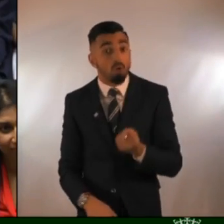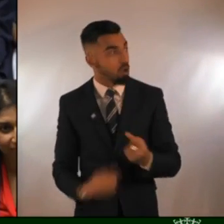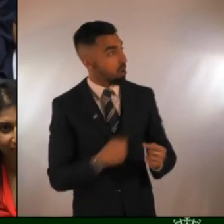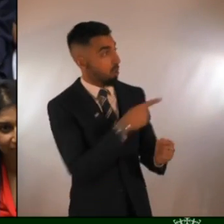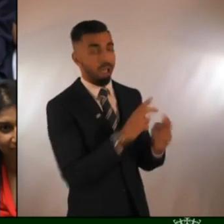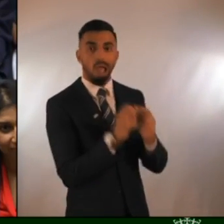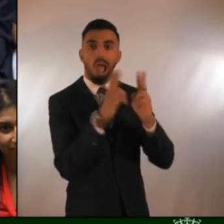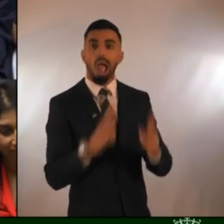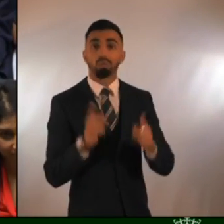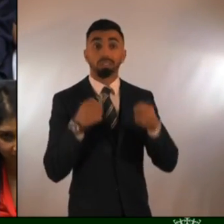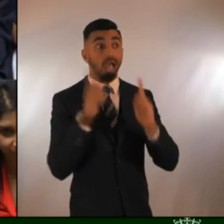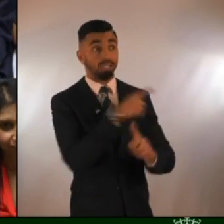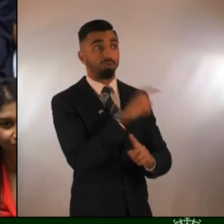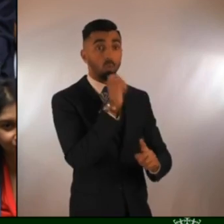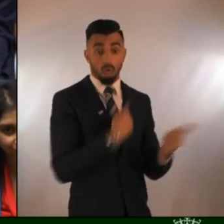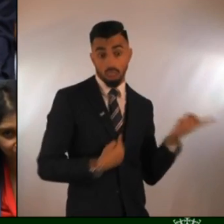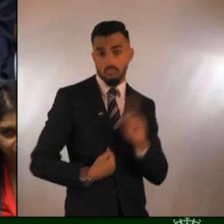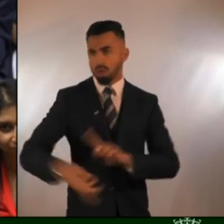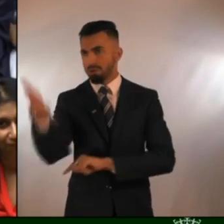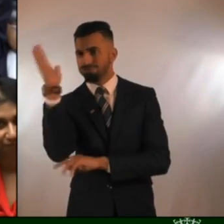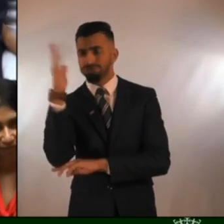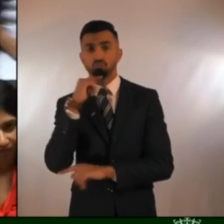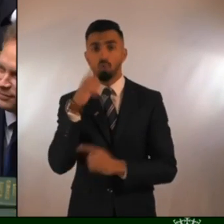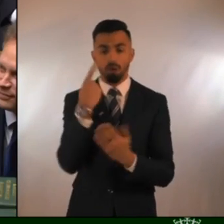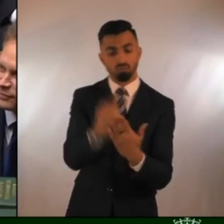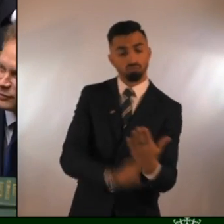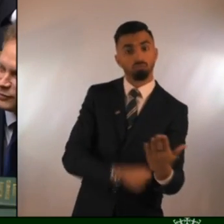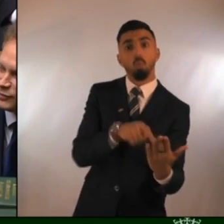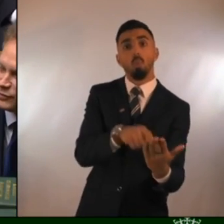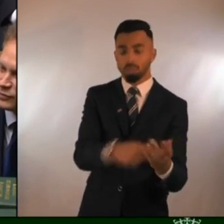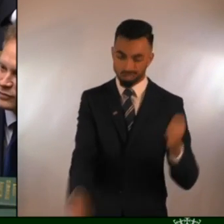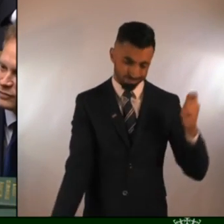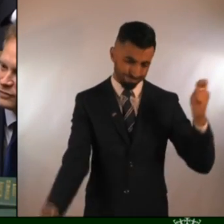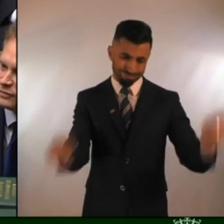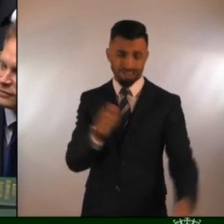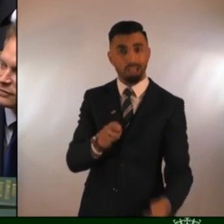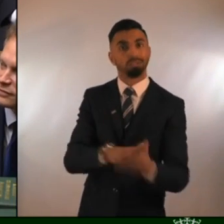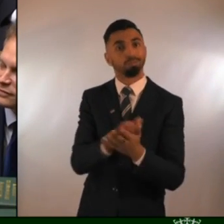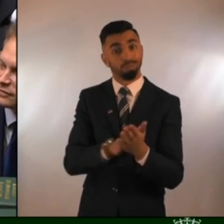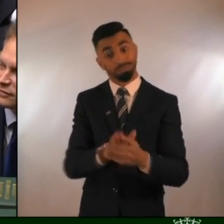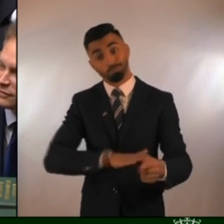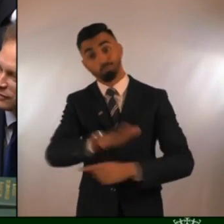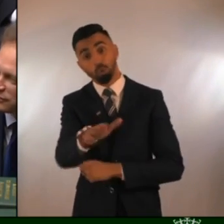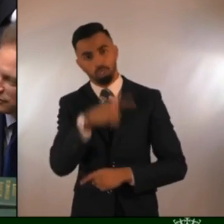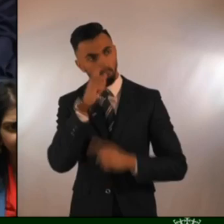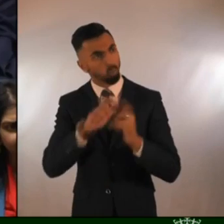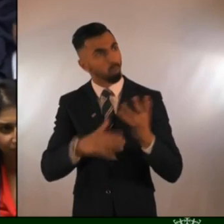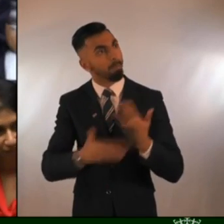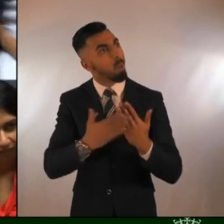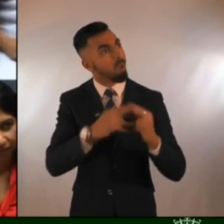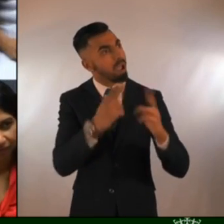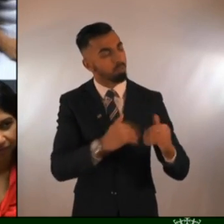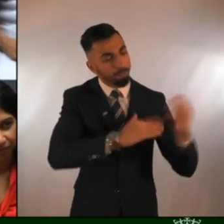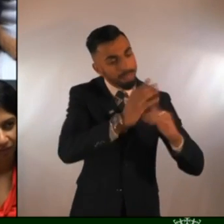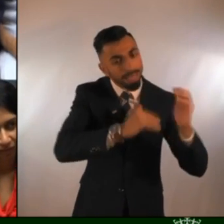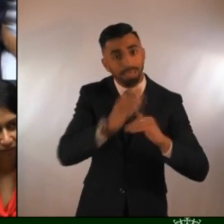our planning system into the 21st century. But the housing challenge is most acutely felt by those